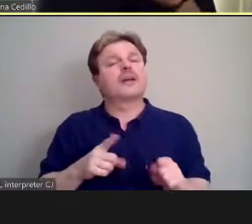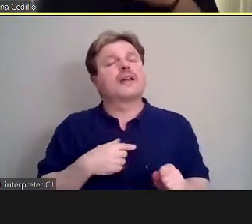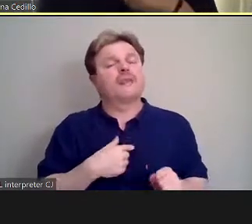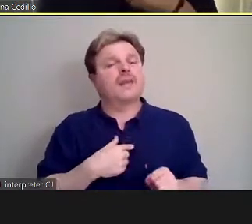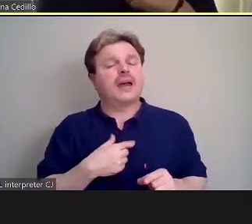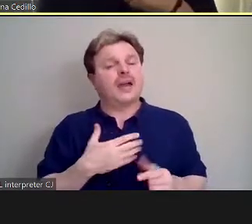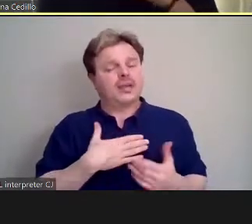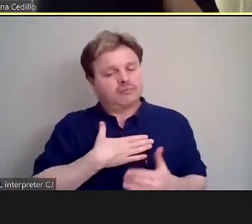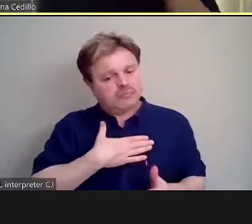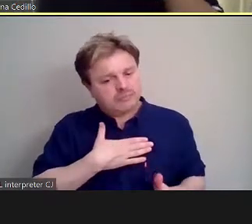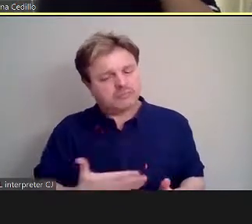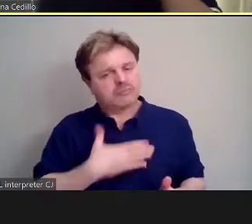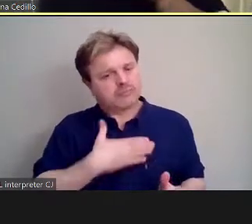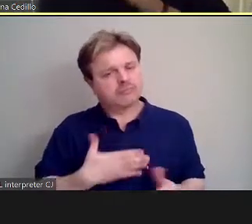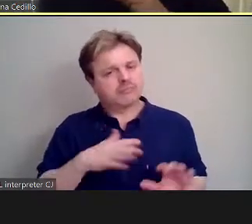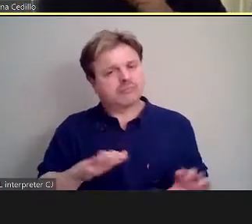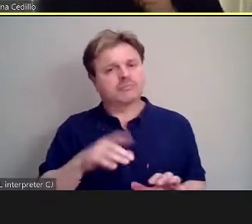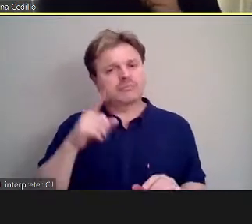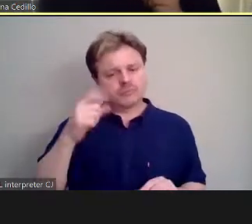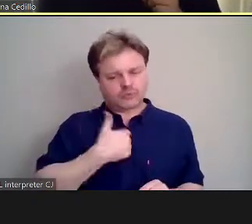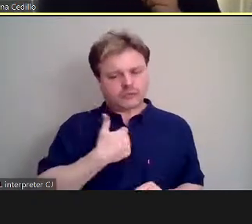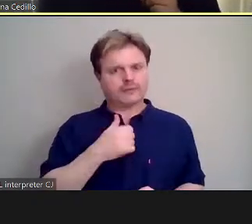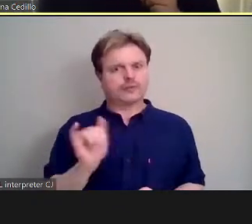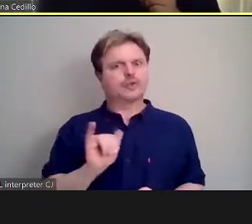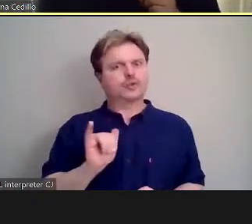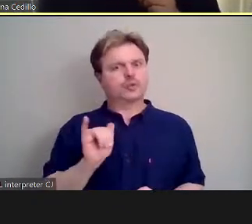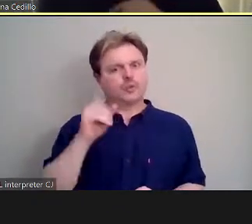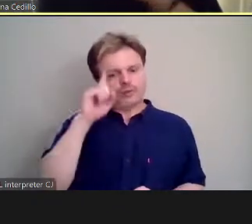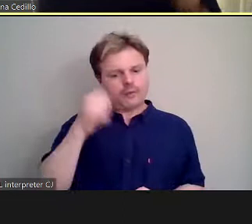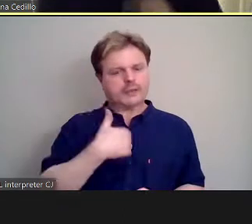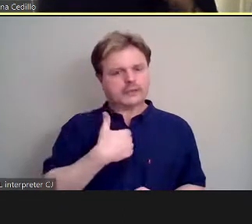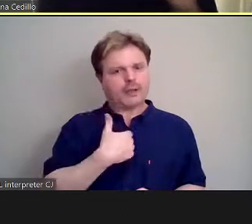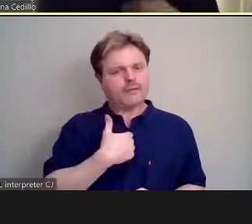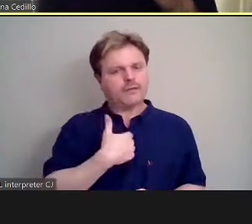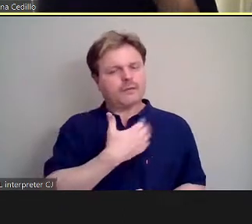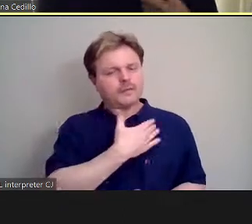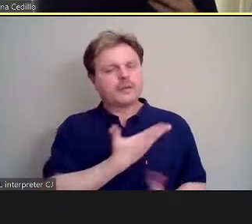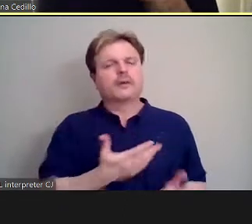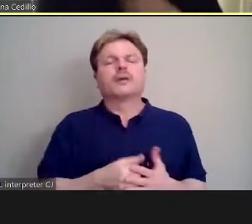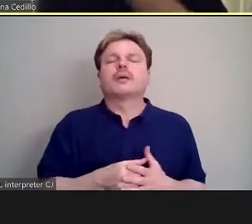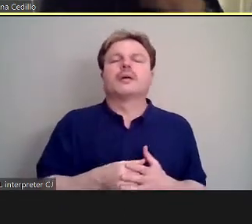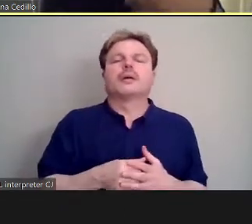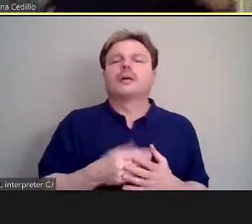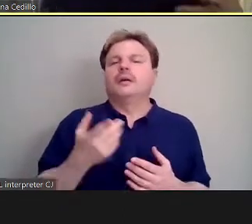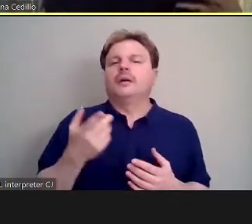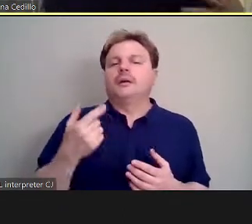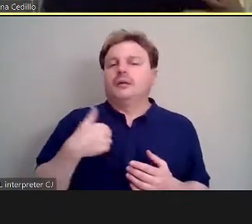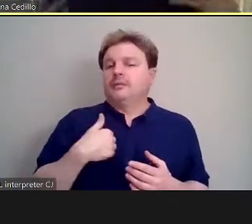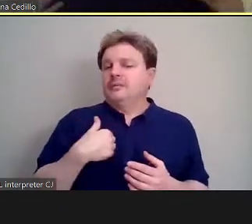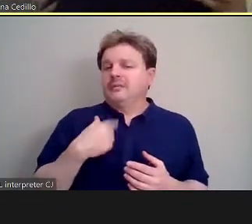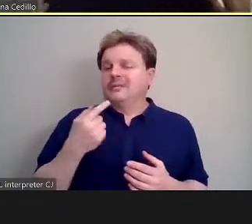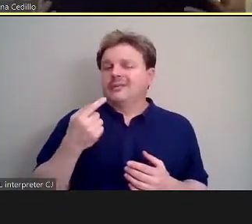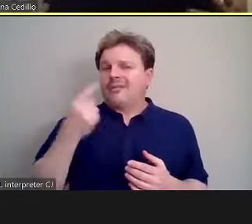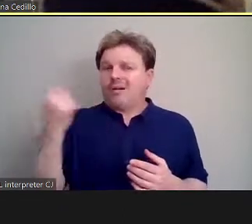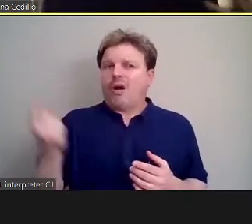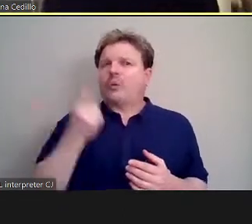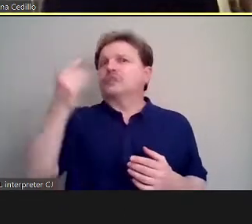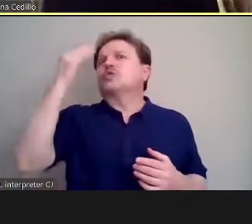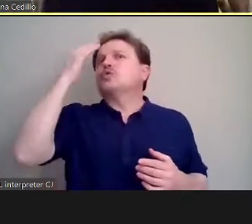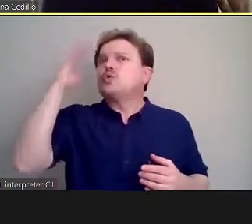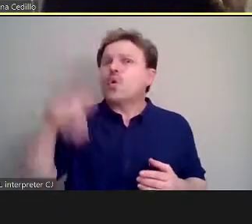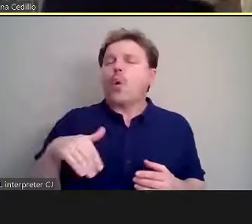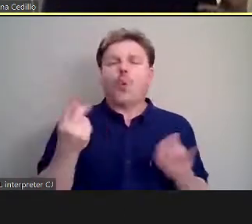to ourselves, because we are not necessarily always going to know what to